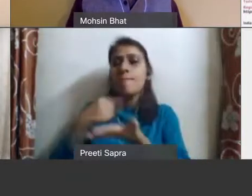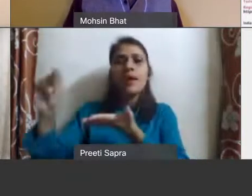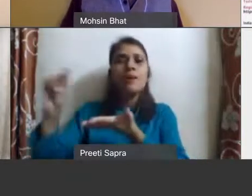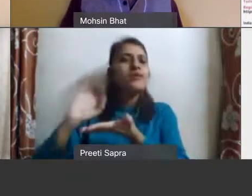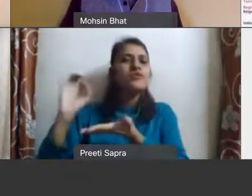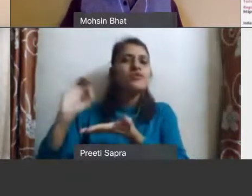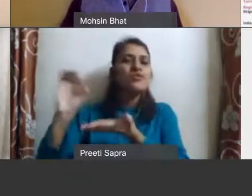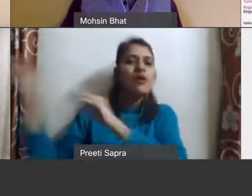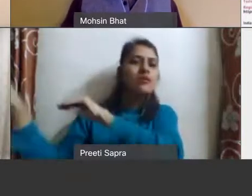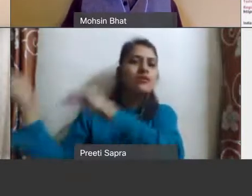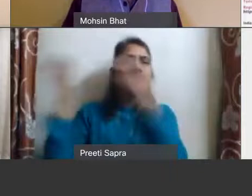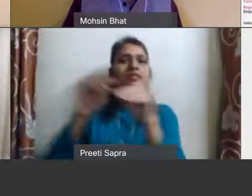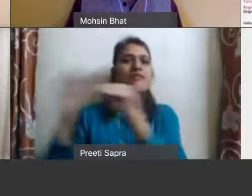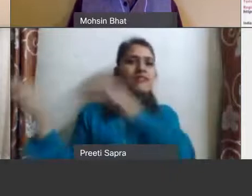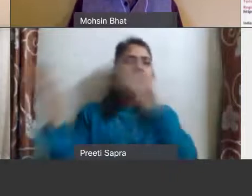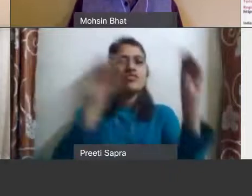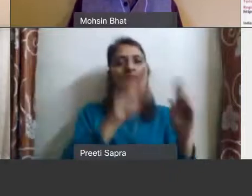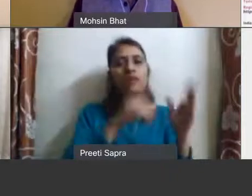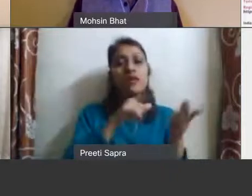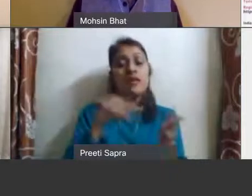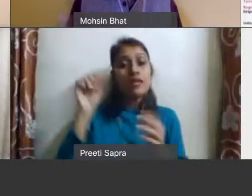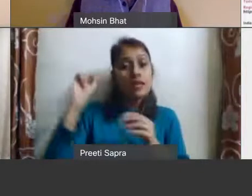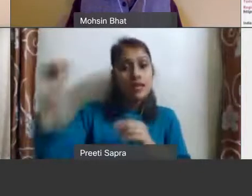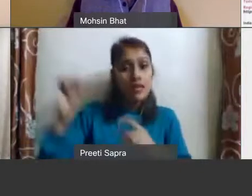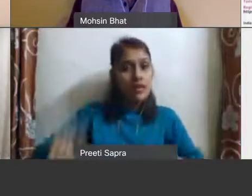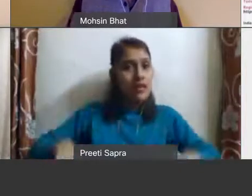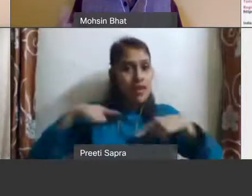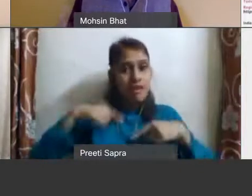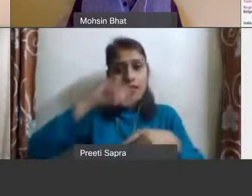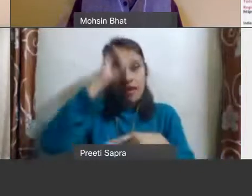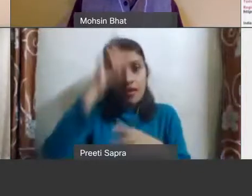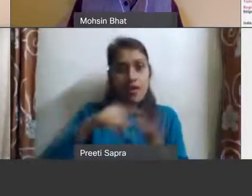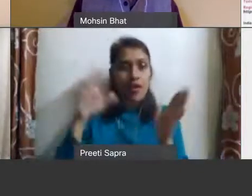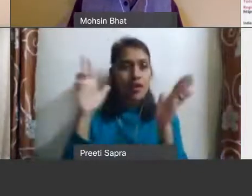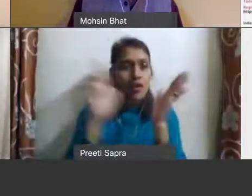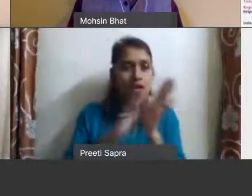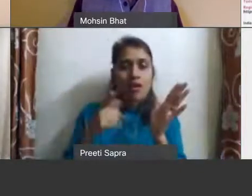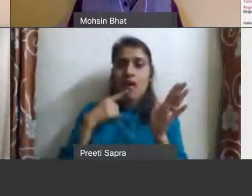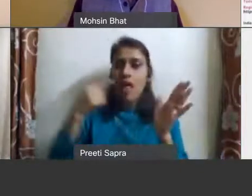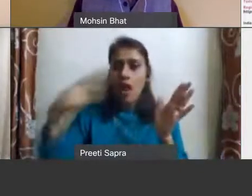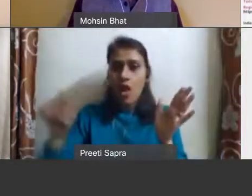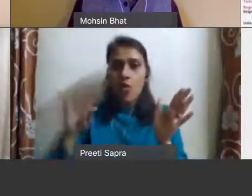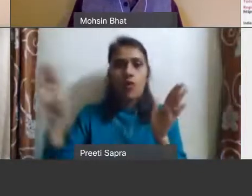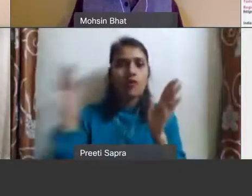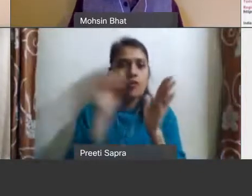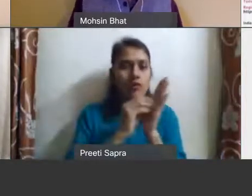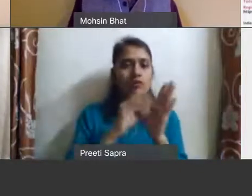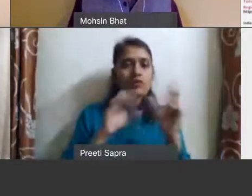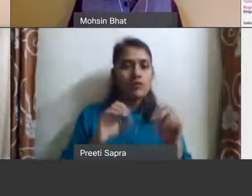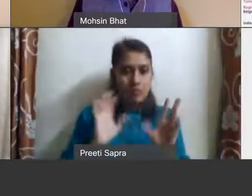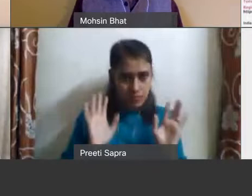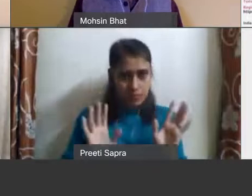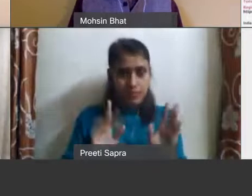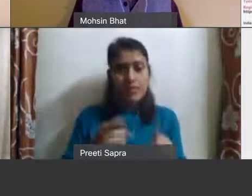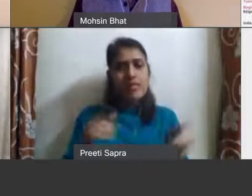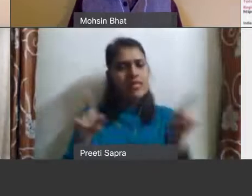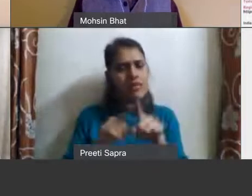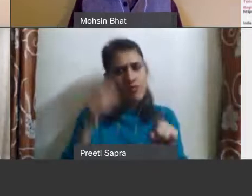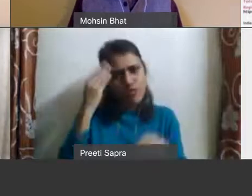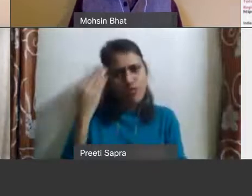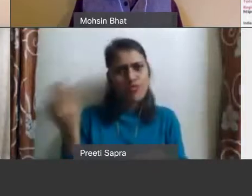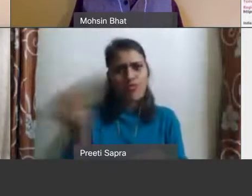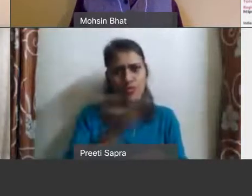illegal migrant did not have any route to citizenship, either through registration or naturalization. And of course, as we know,